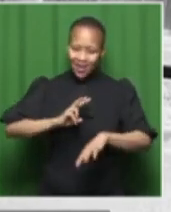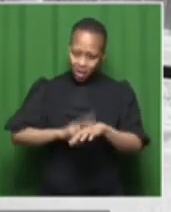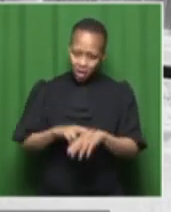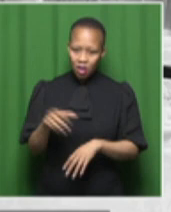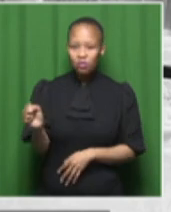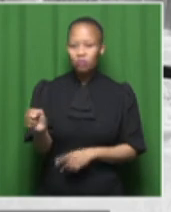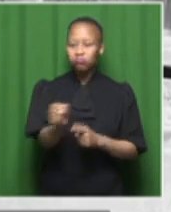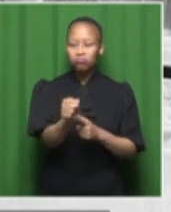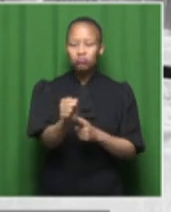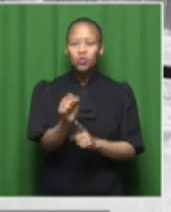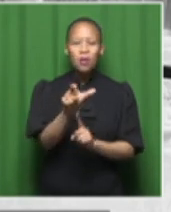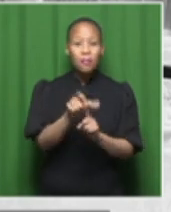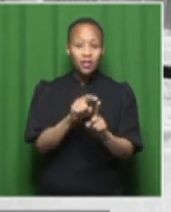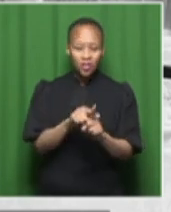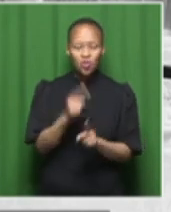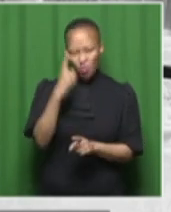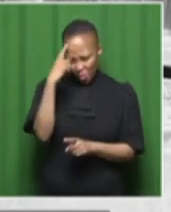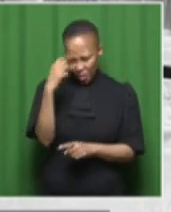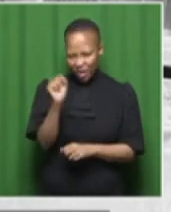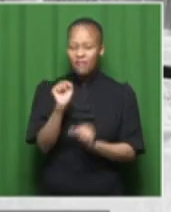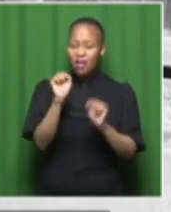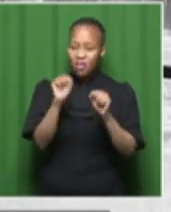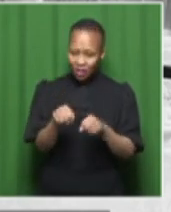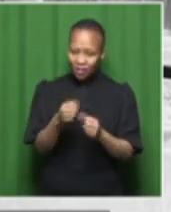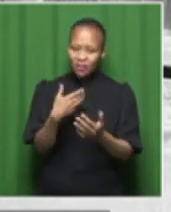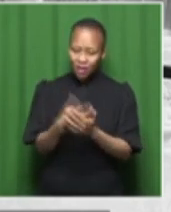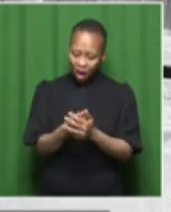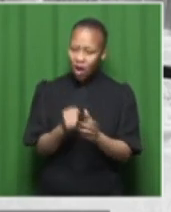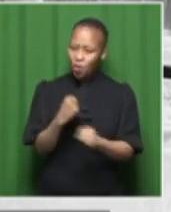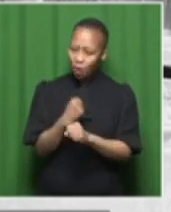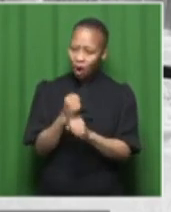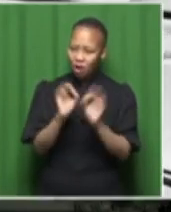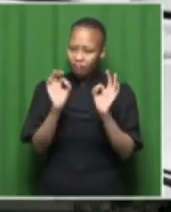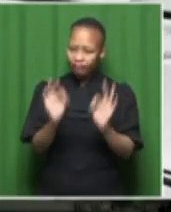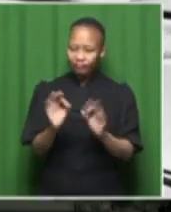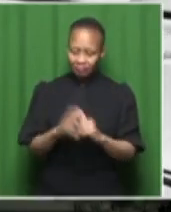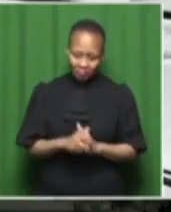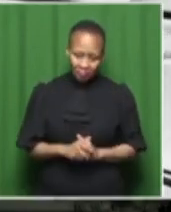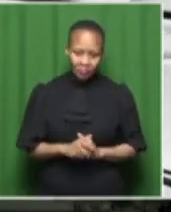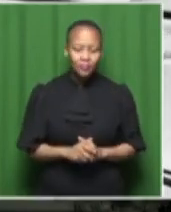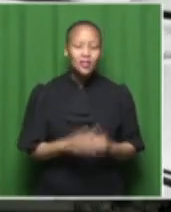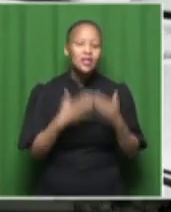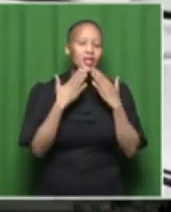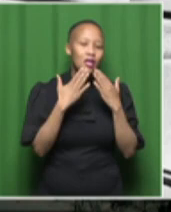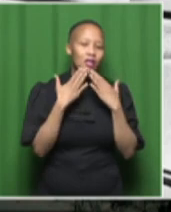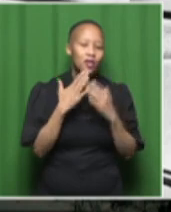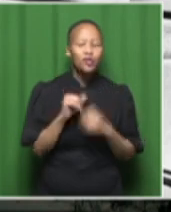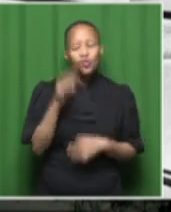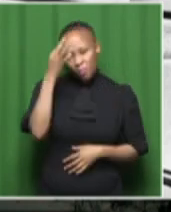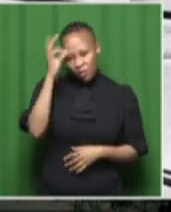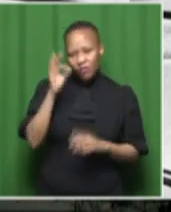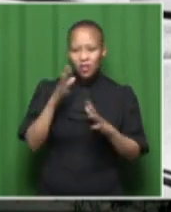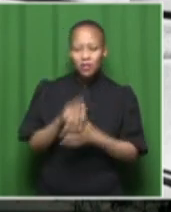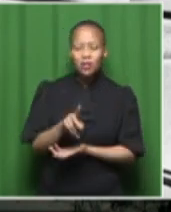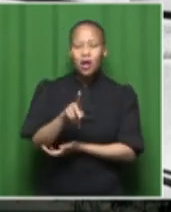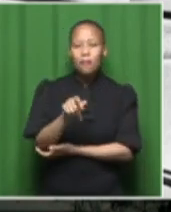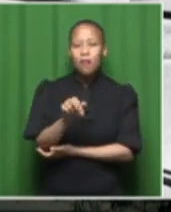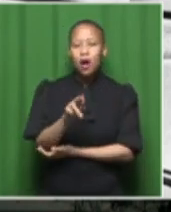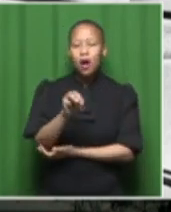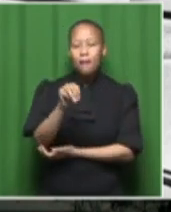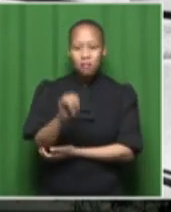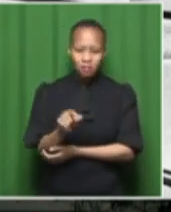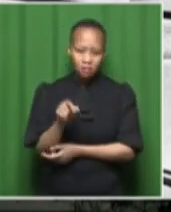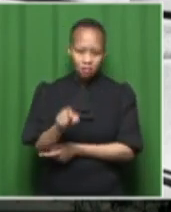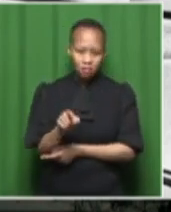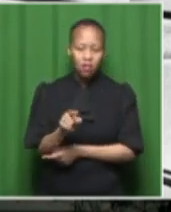they believe is best to take this organization forward. We'll leave it there. Thank you so much, Professor Natesan, speaking to us there about